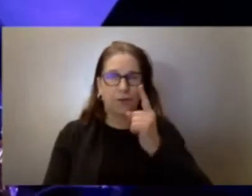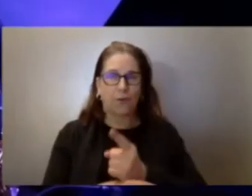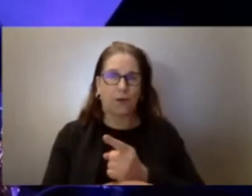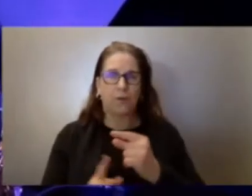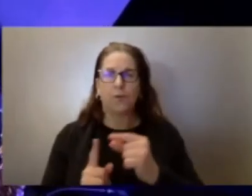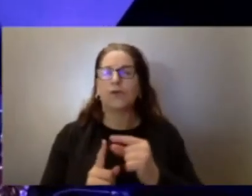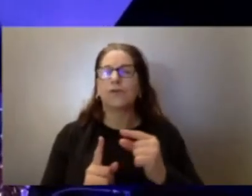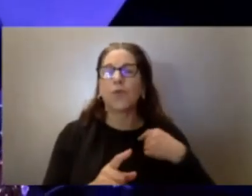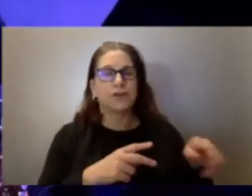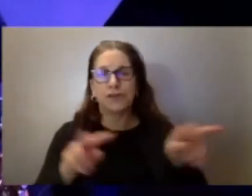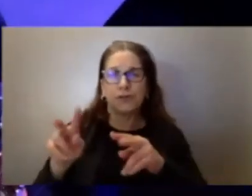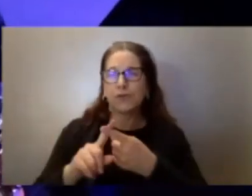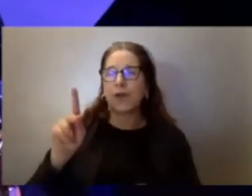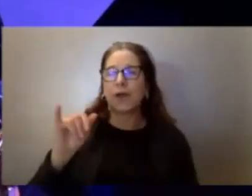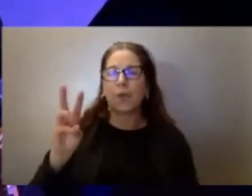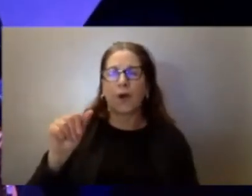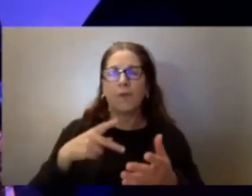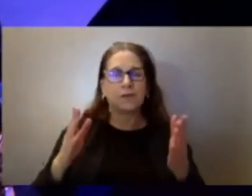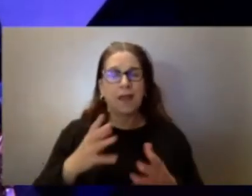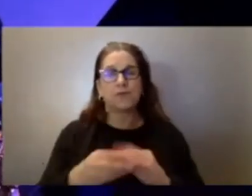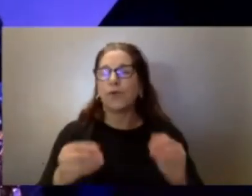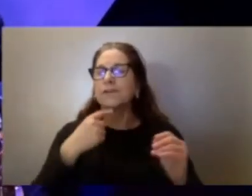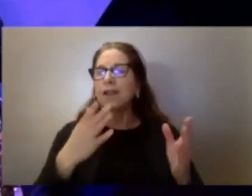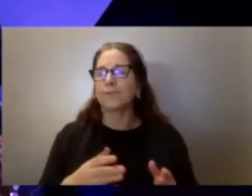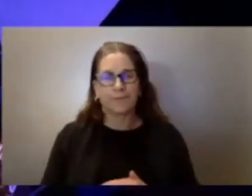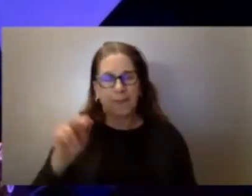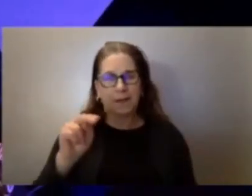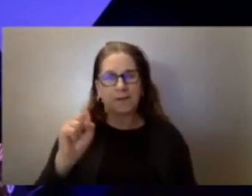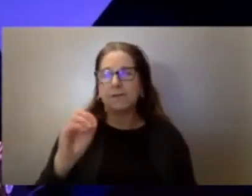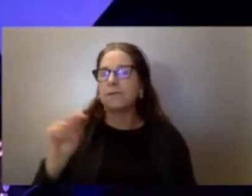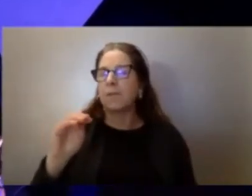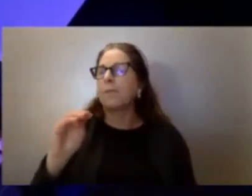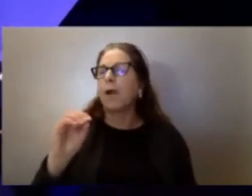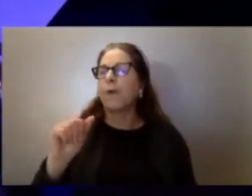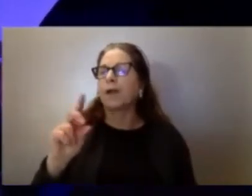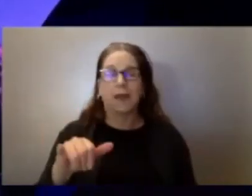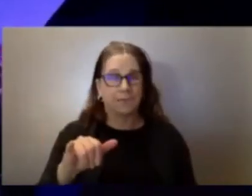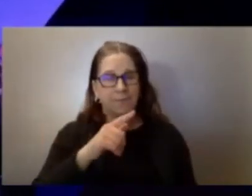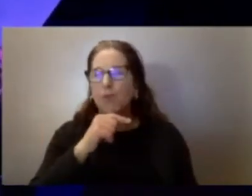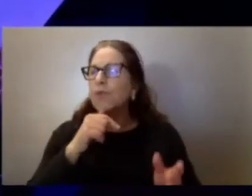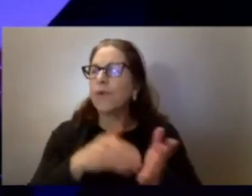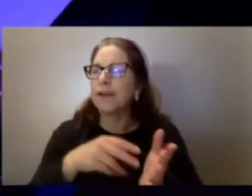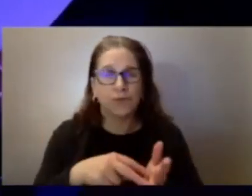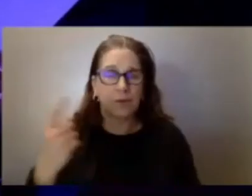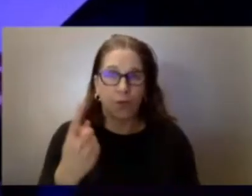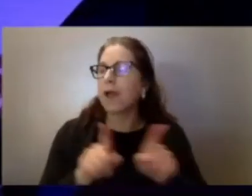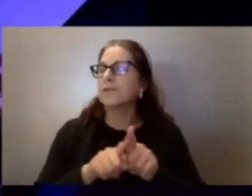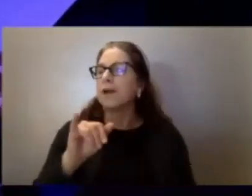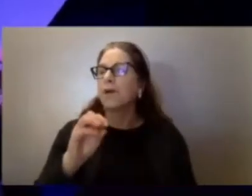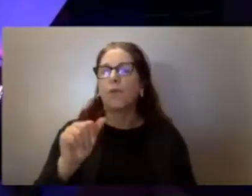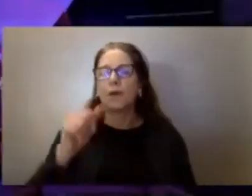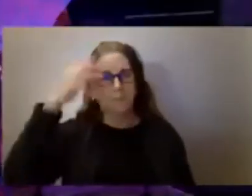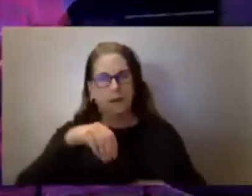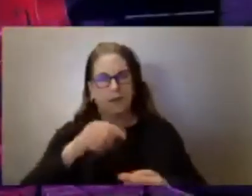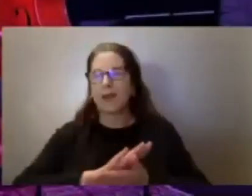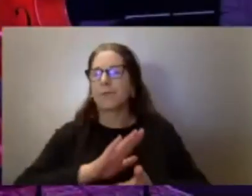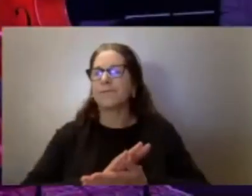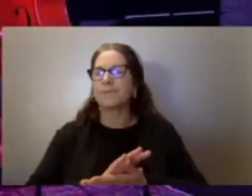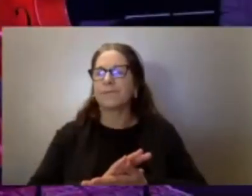words. We turn to the Kiowa poet and storyteller N. Scott Momaday, who often stood alone as a Kiowa man in the